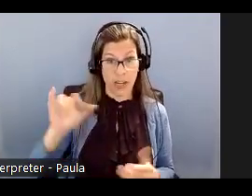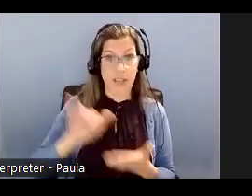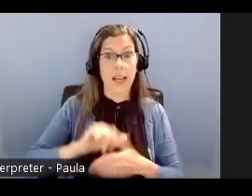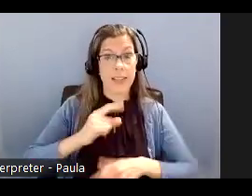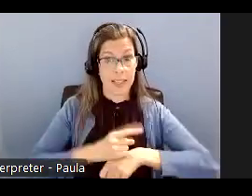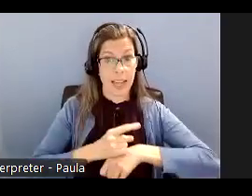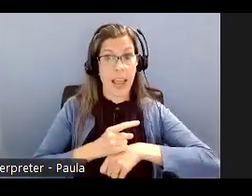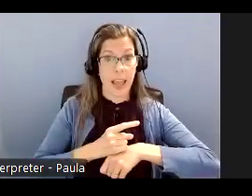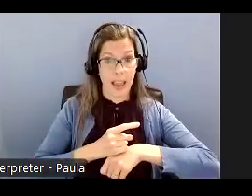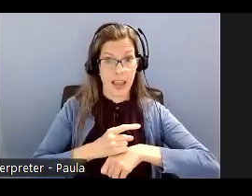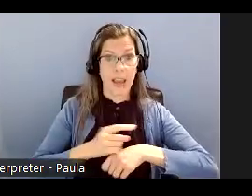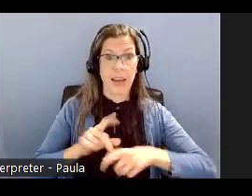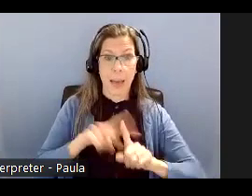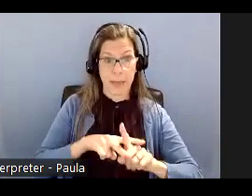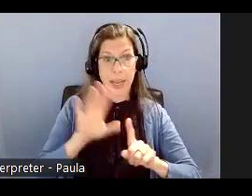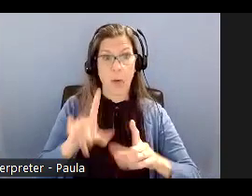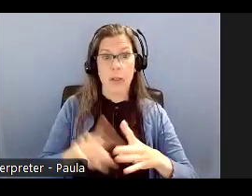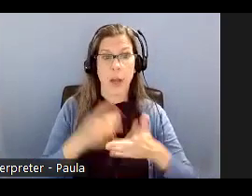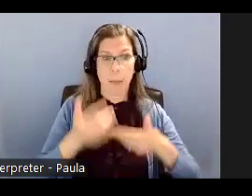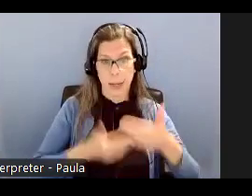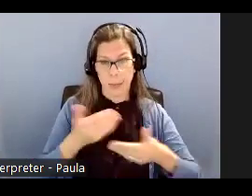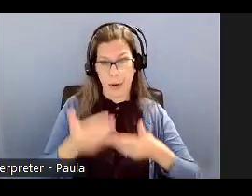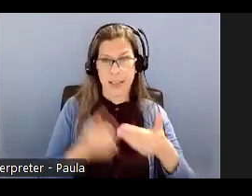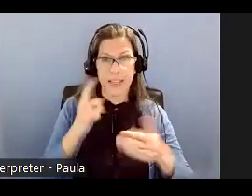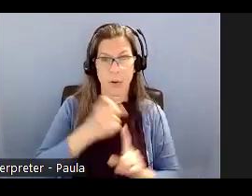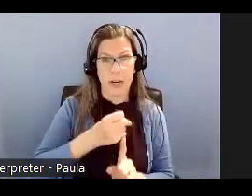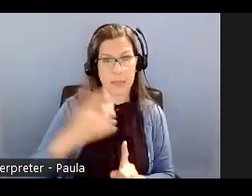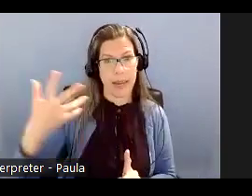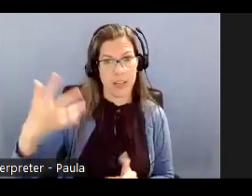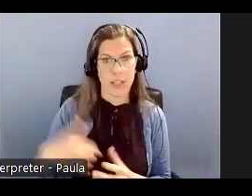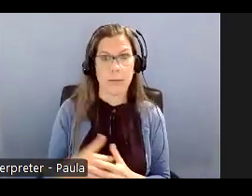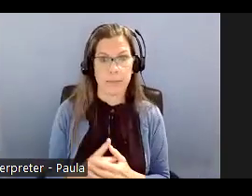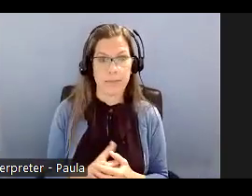that applications will start getting processed for the expansion.